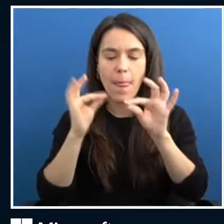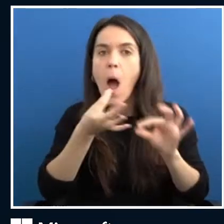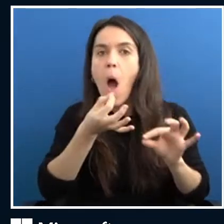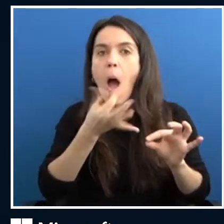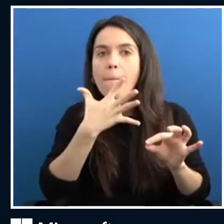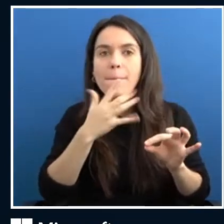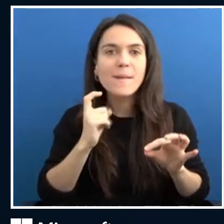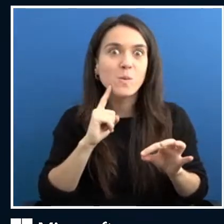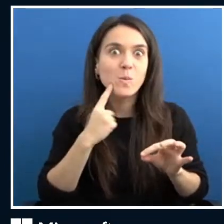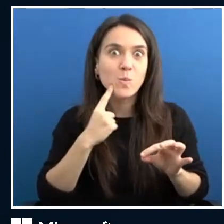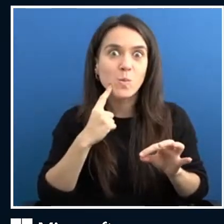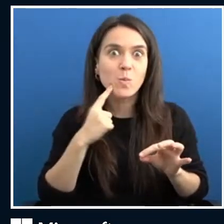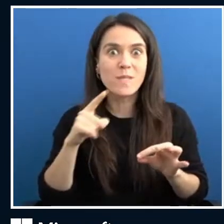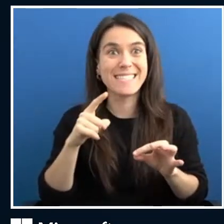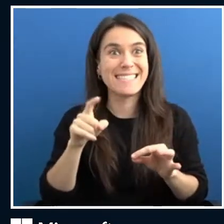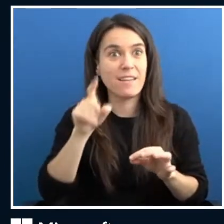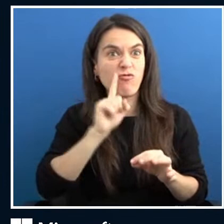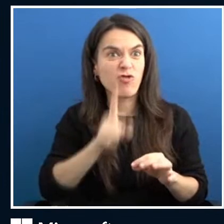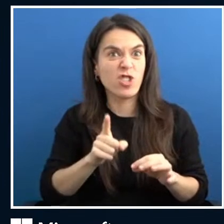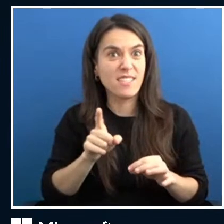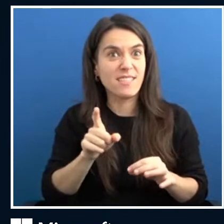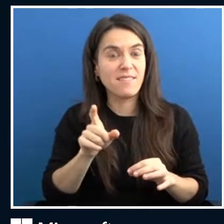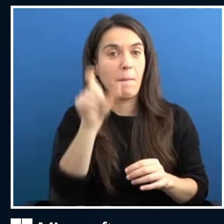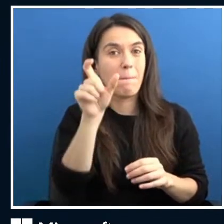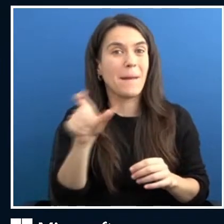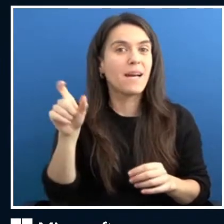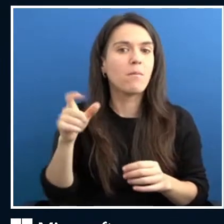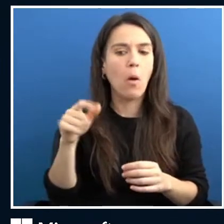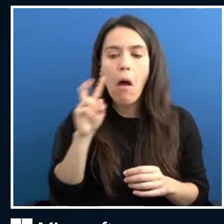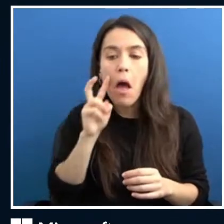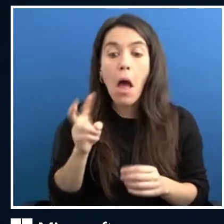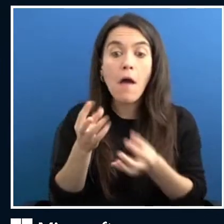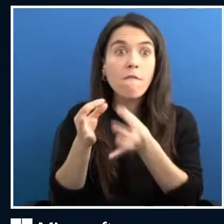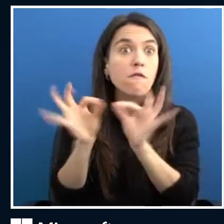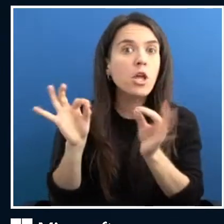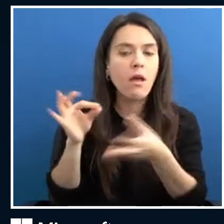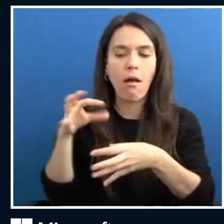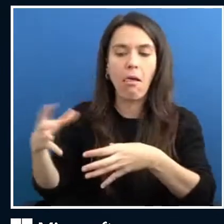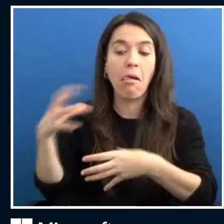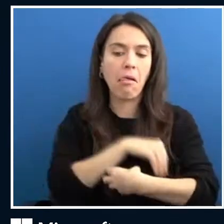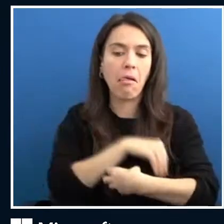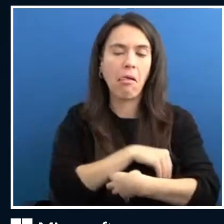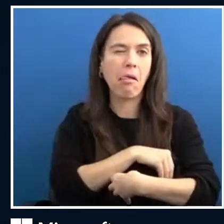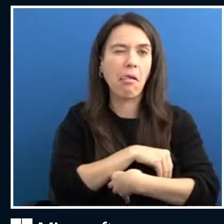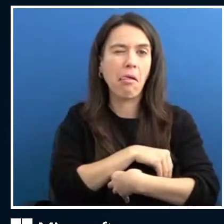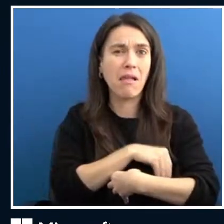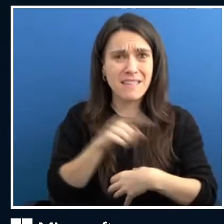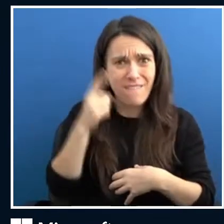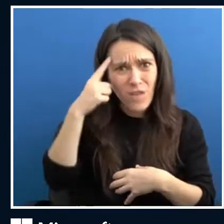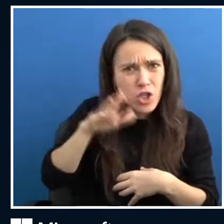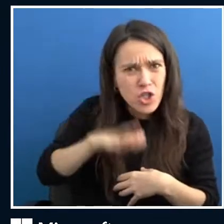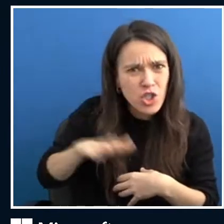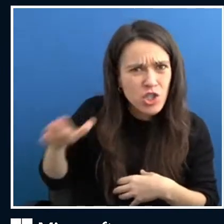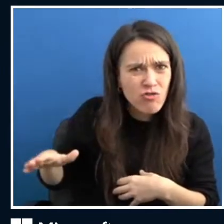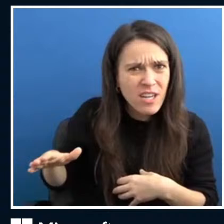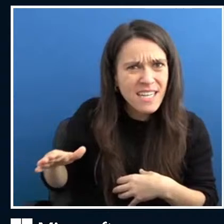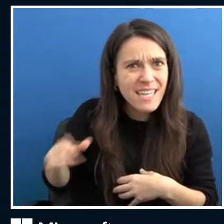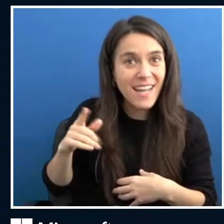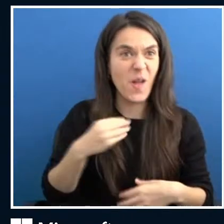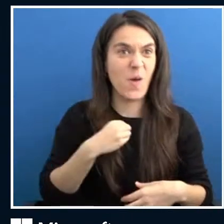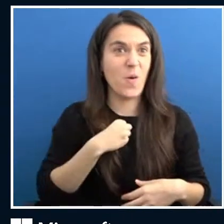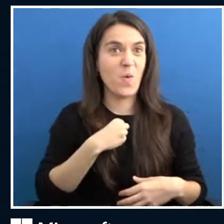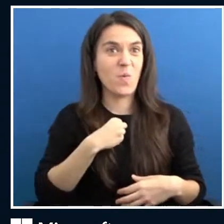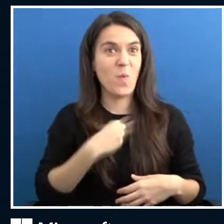of more modest means. Now, this was candy for children. And so adults shouldn't even touch